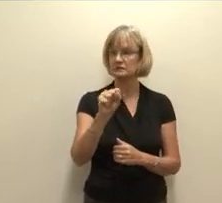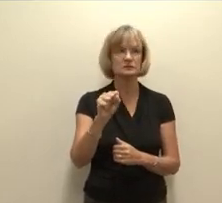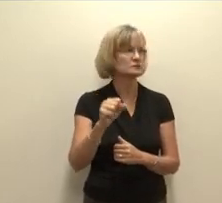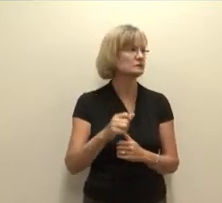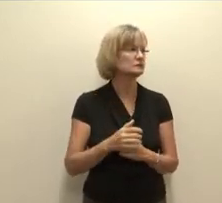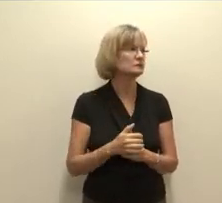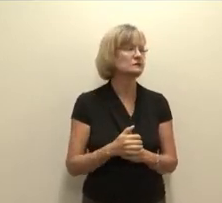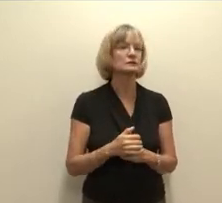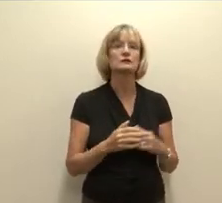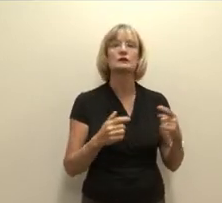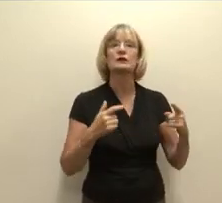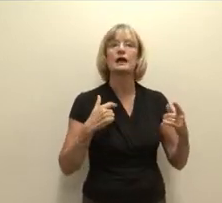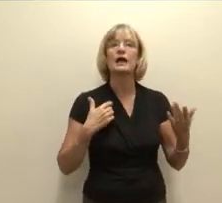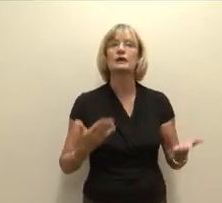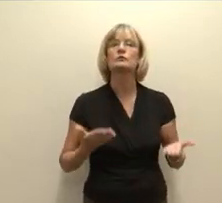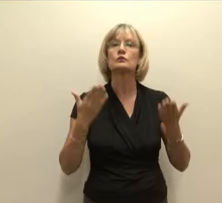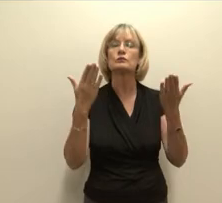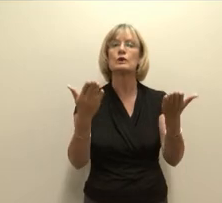I propose that